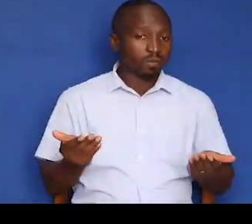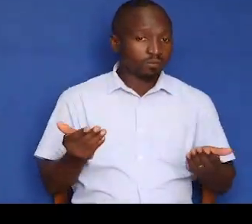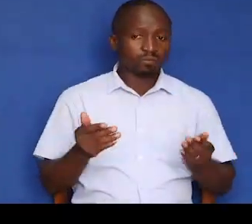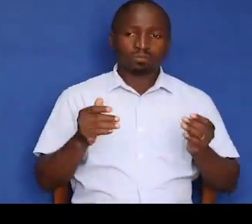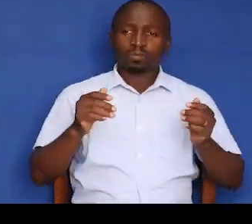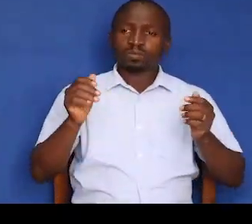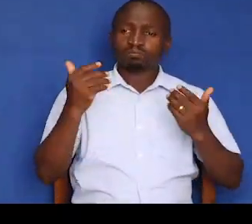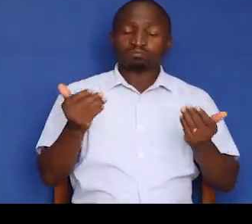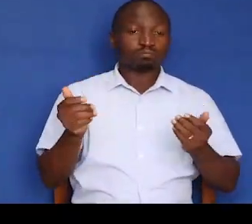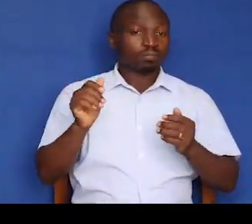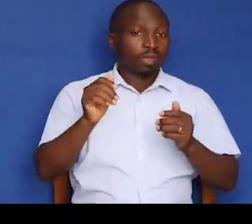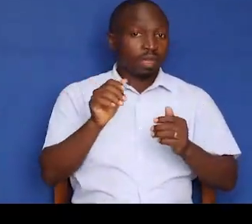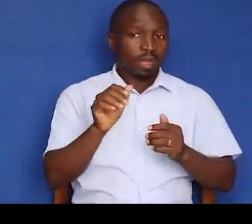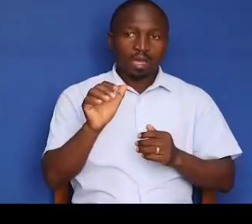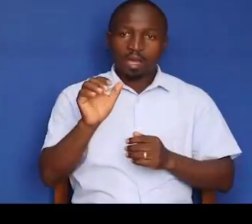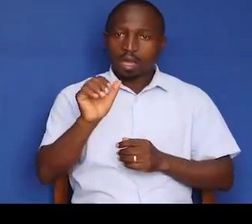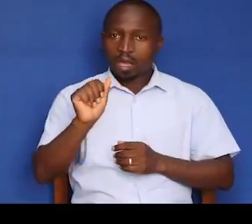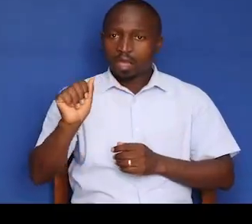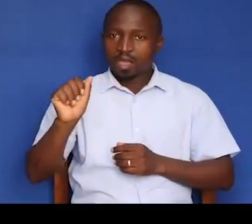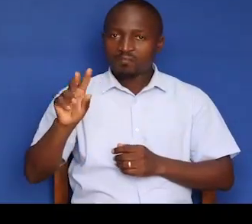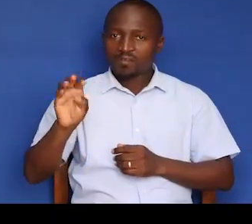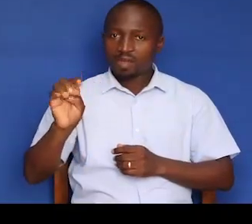So how to compute average revenue?